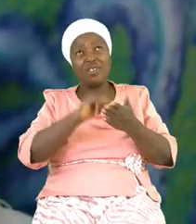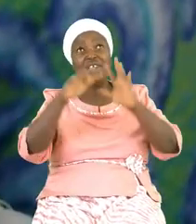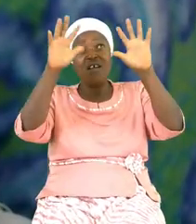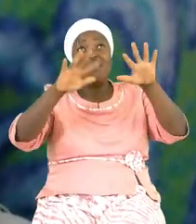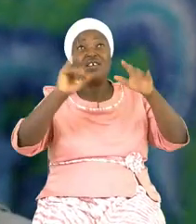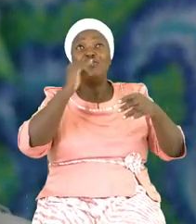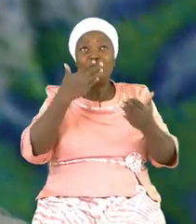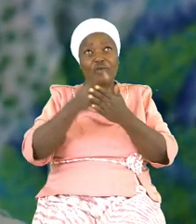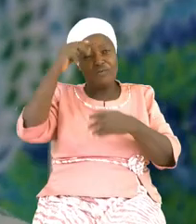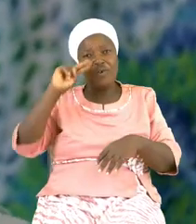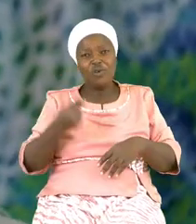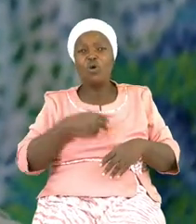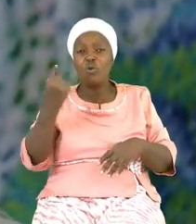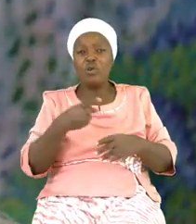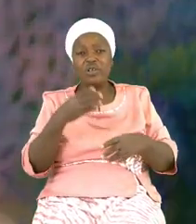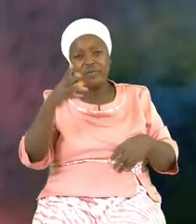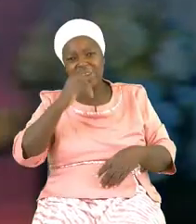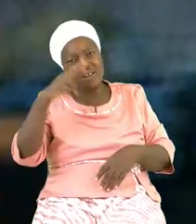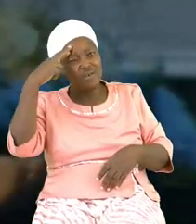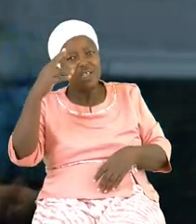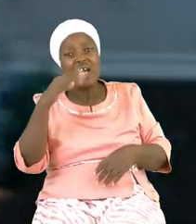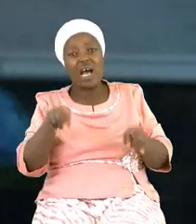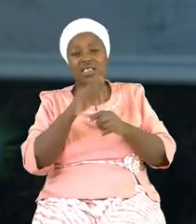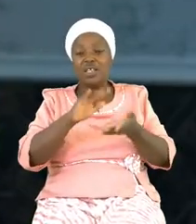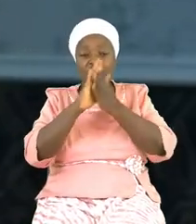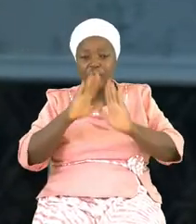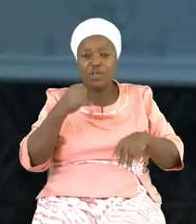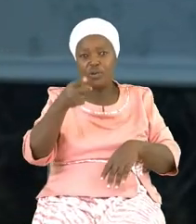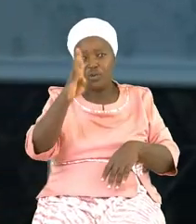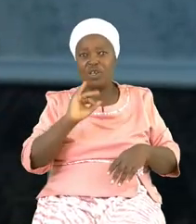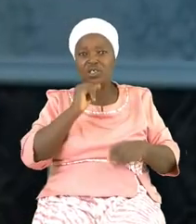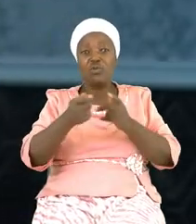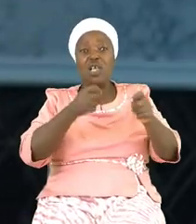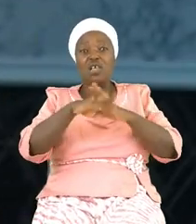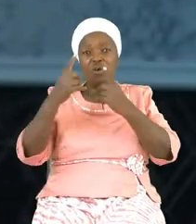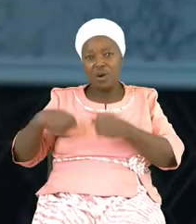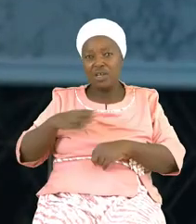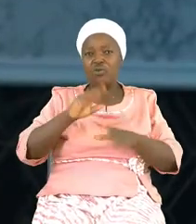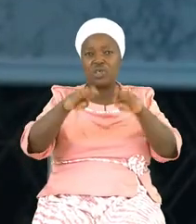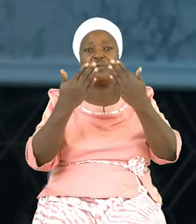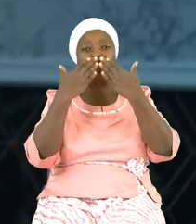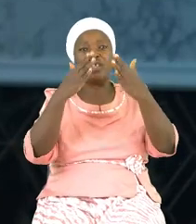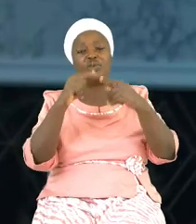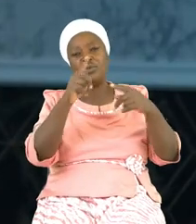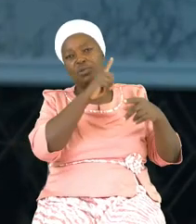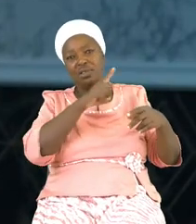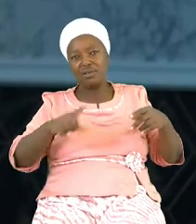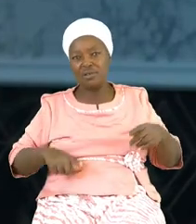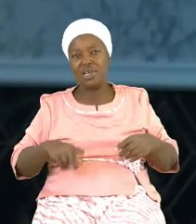a reason, as the peace of God is ruling in your heart, to give thanks unto God. You